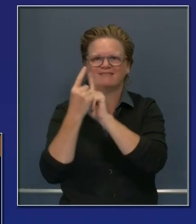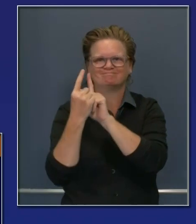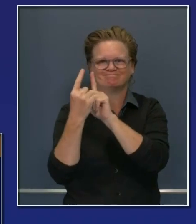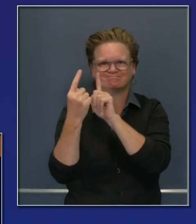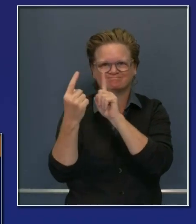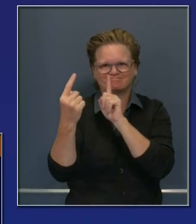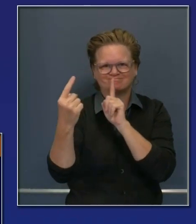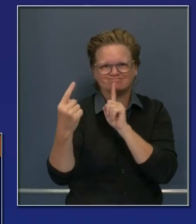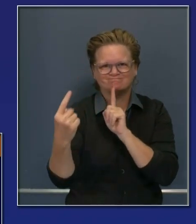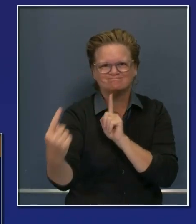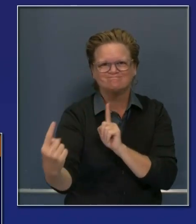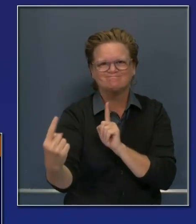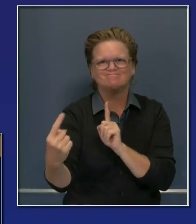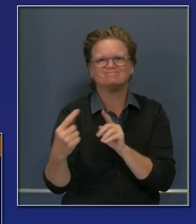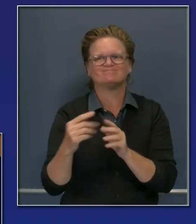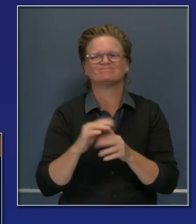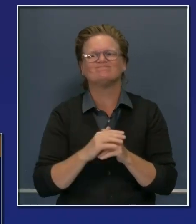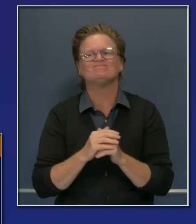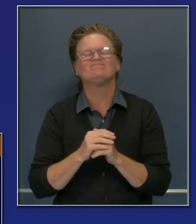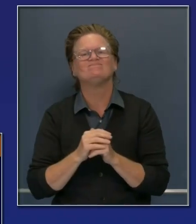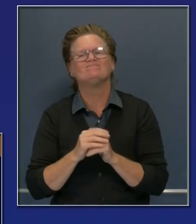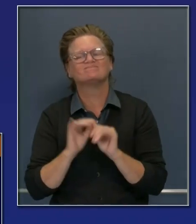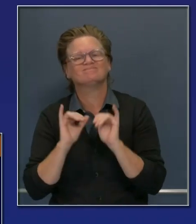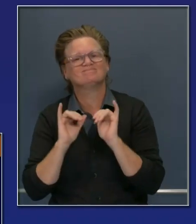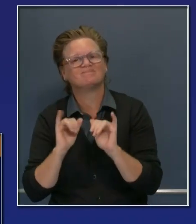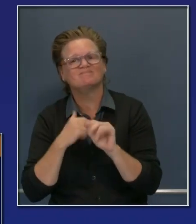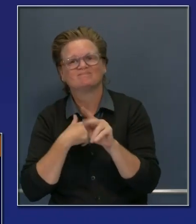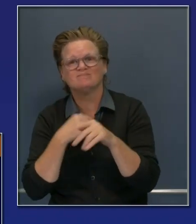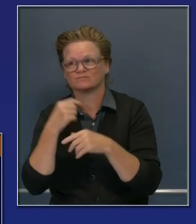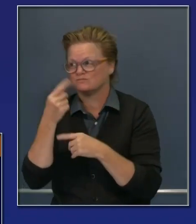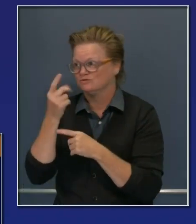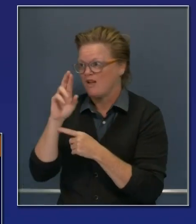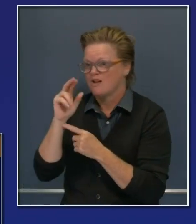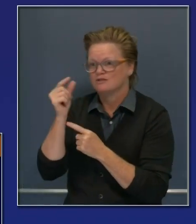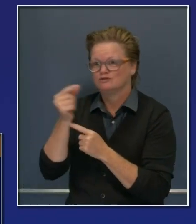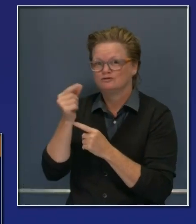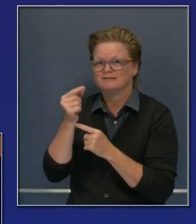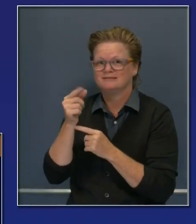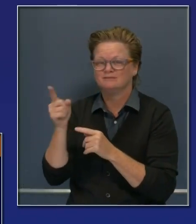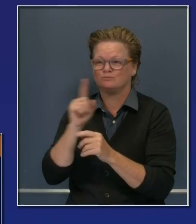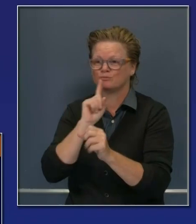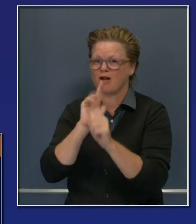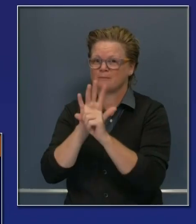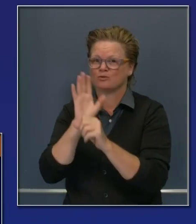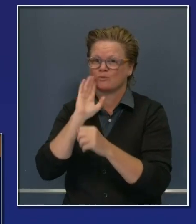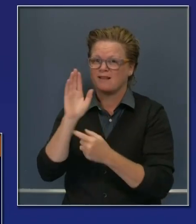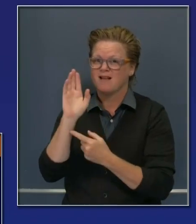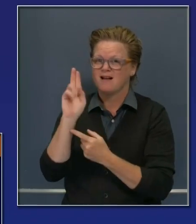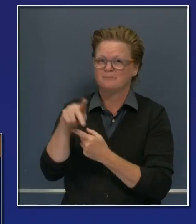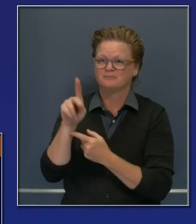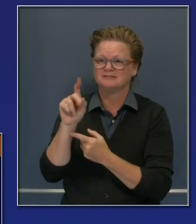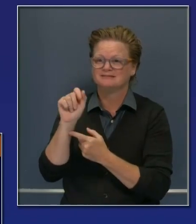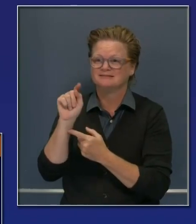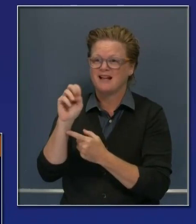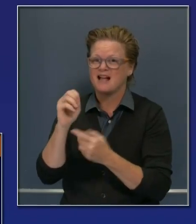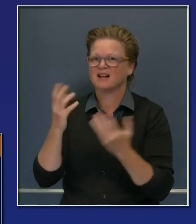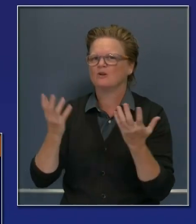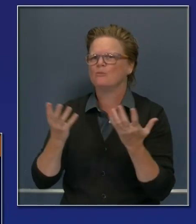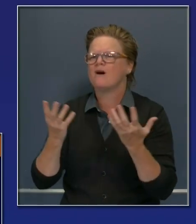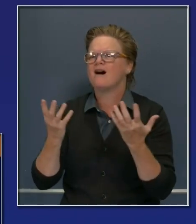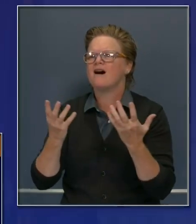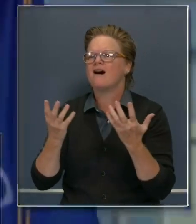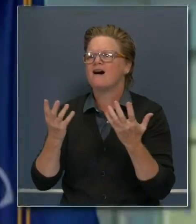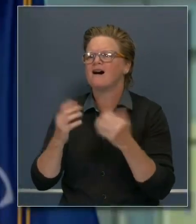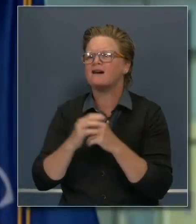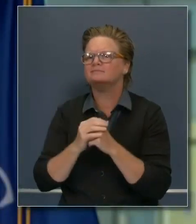to see, and Dr. Galley assures me we'll have information in the next week or so, maybe two, to really get a sense of what Labor Day